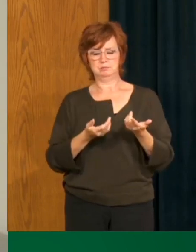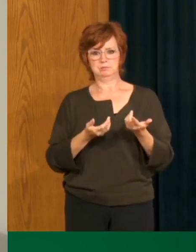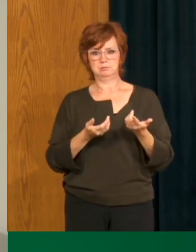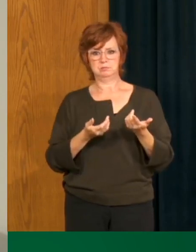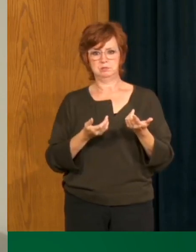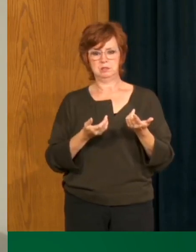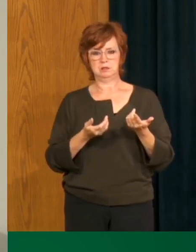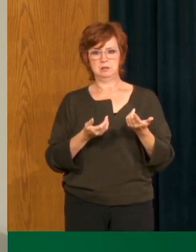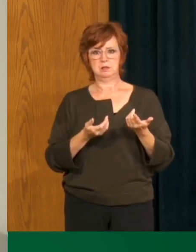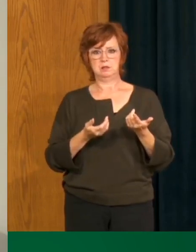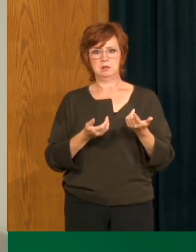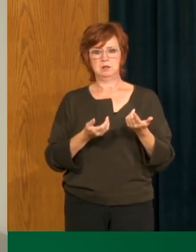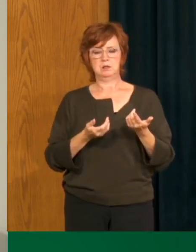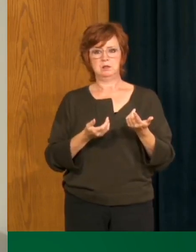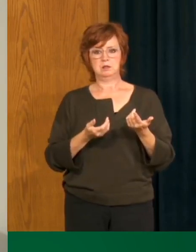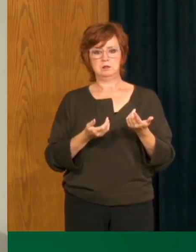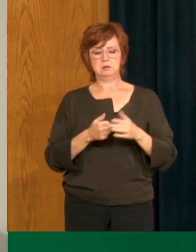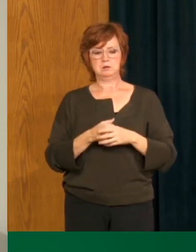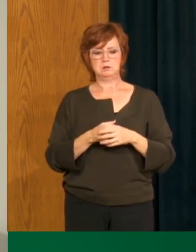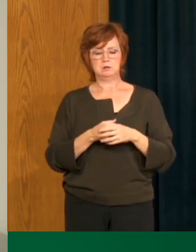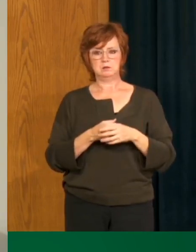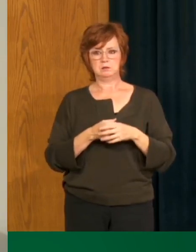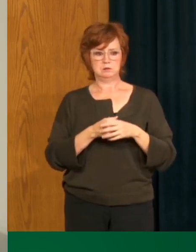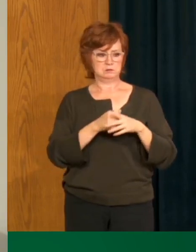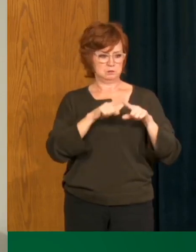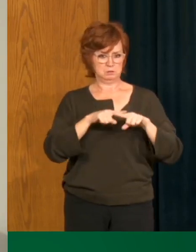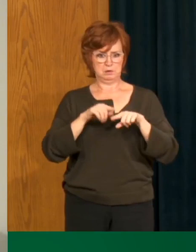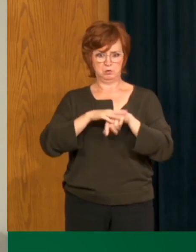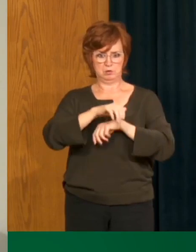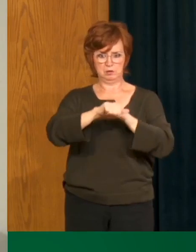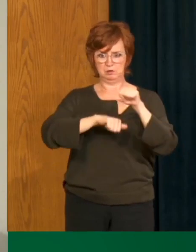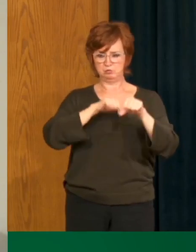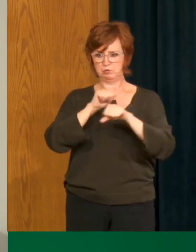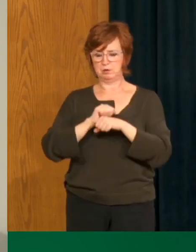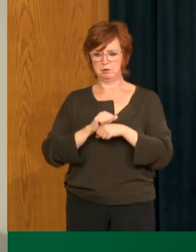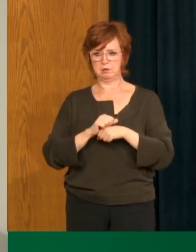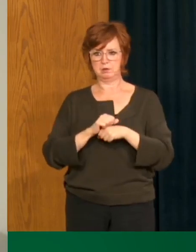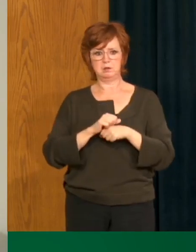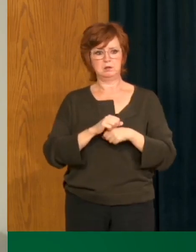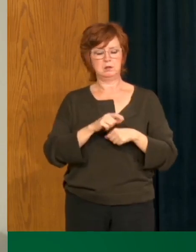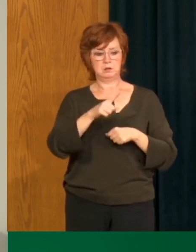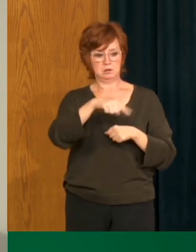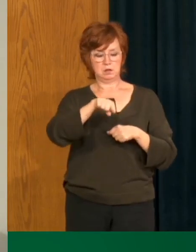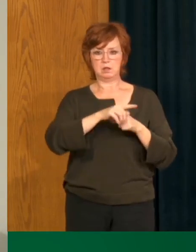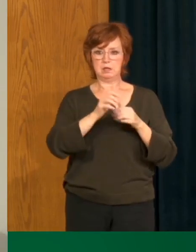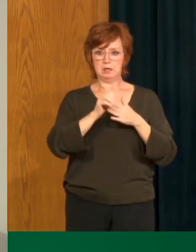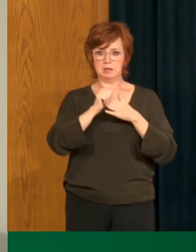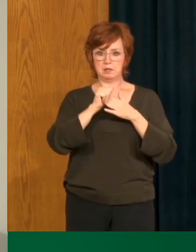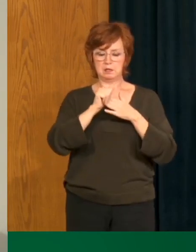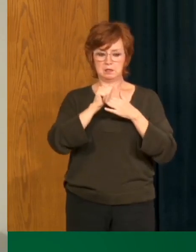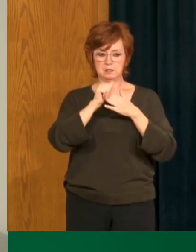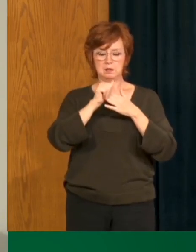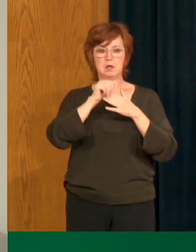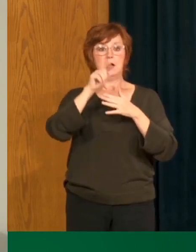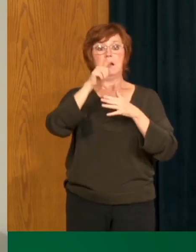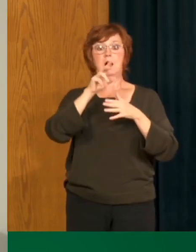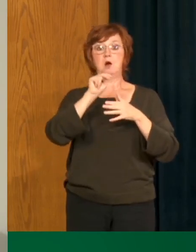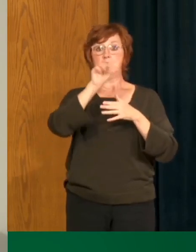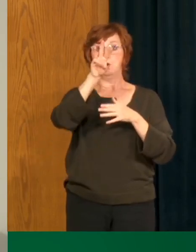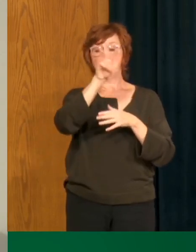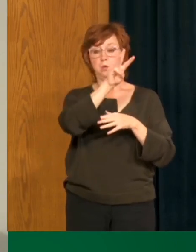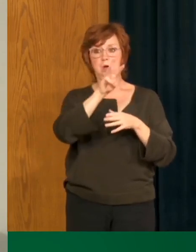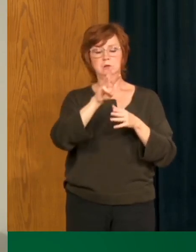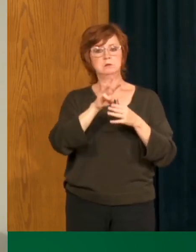interdependencies where, where the local leadership actually wanted some control over, in the Northwest, unnecessary travel